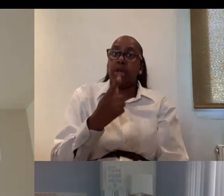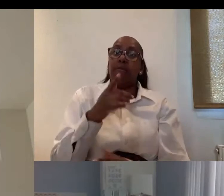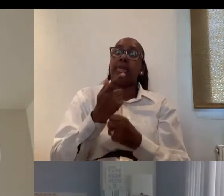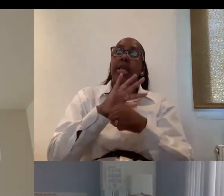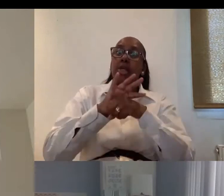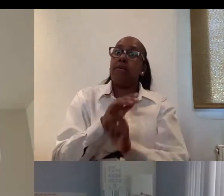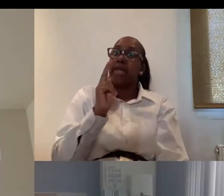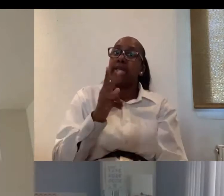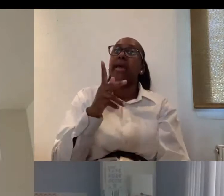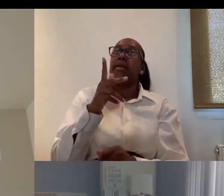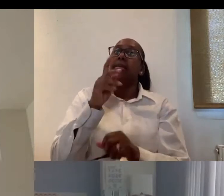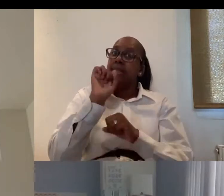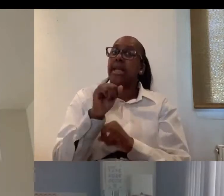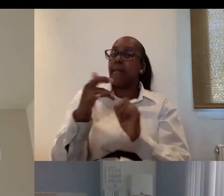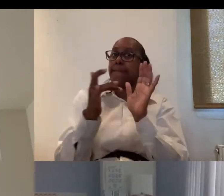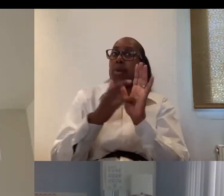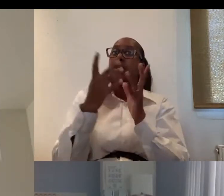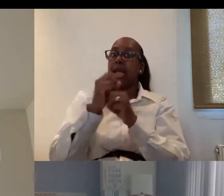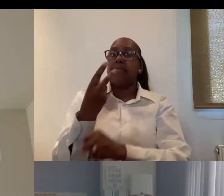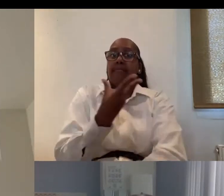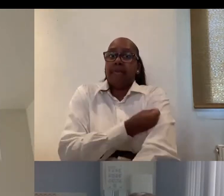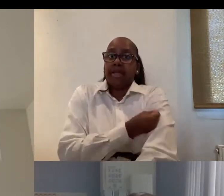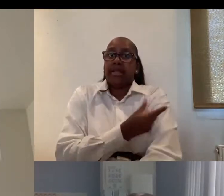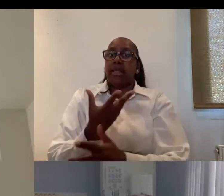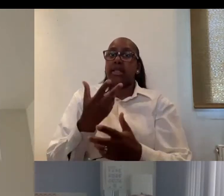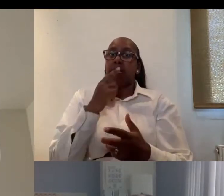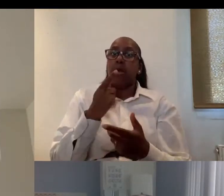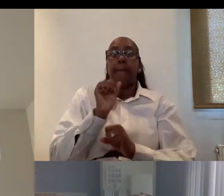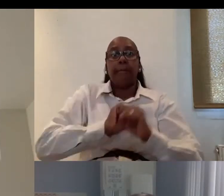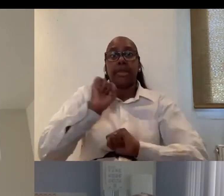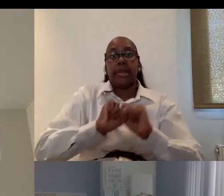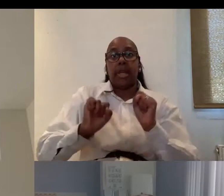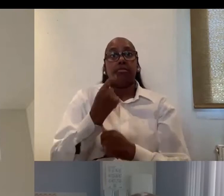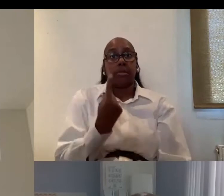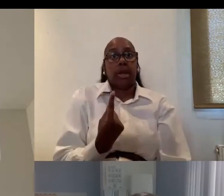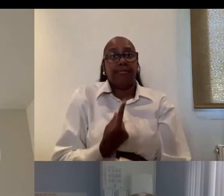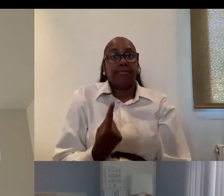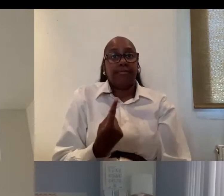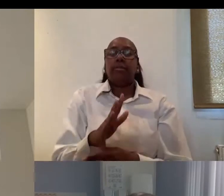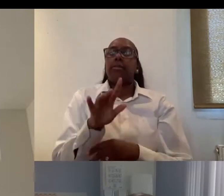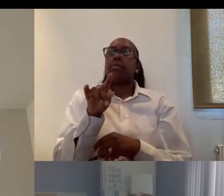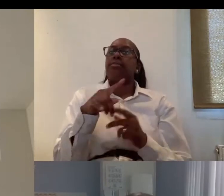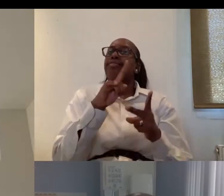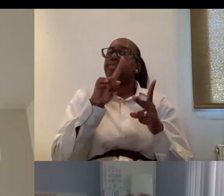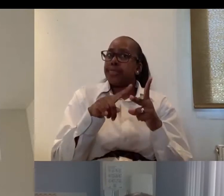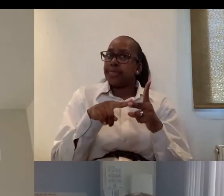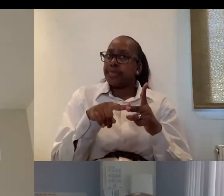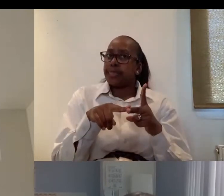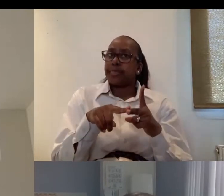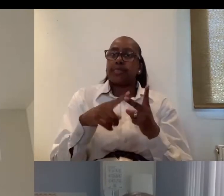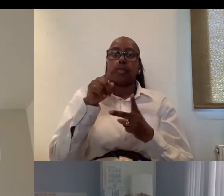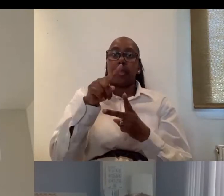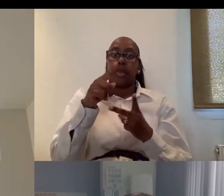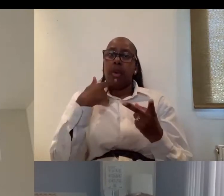again, yes, it's important to have the vaccine to give yourself that extra protection. The next thing to say is that even